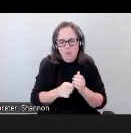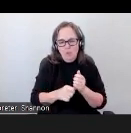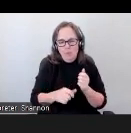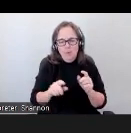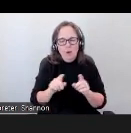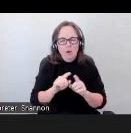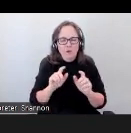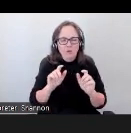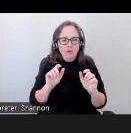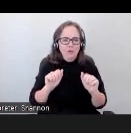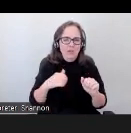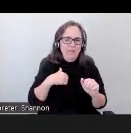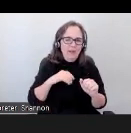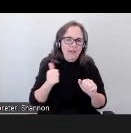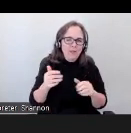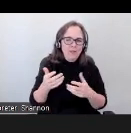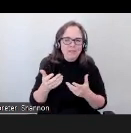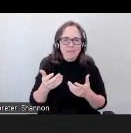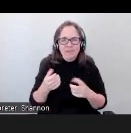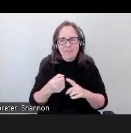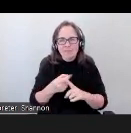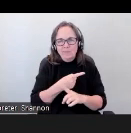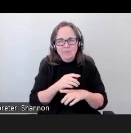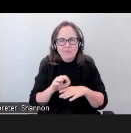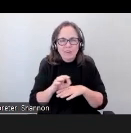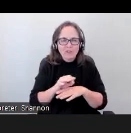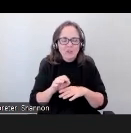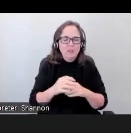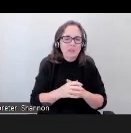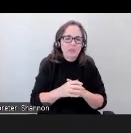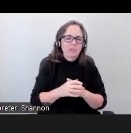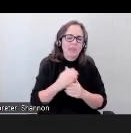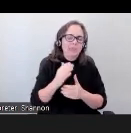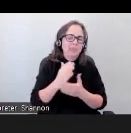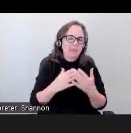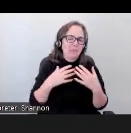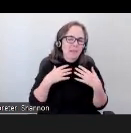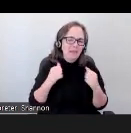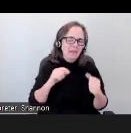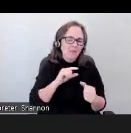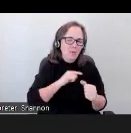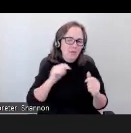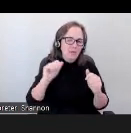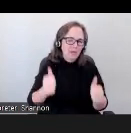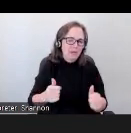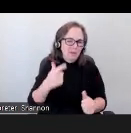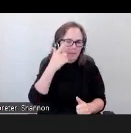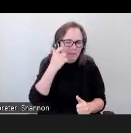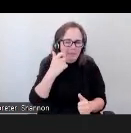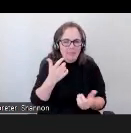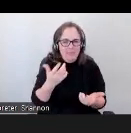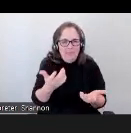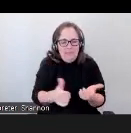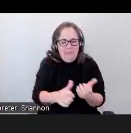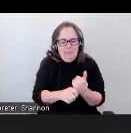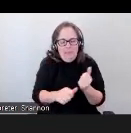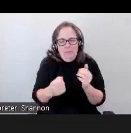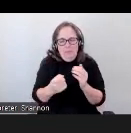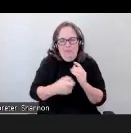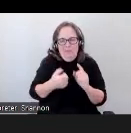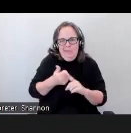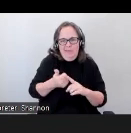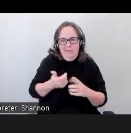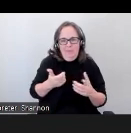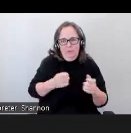sexual dysfunction and have some issues with quality of life because of incontinence. So as you